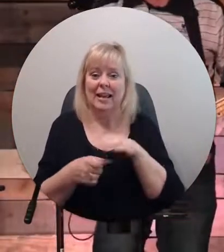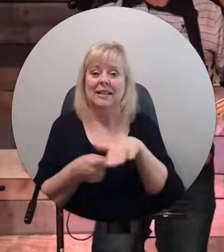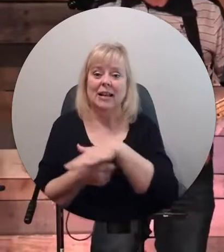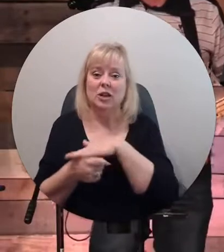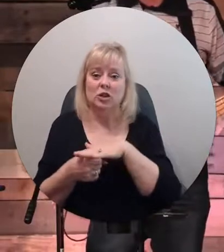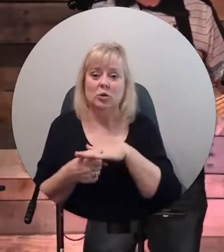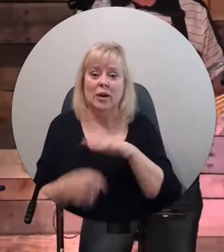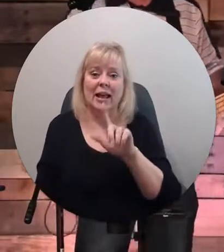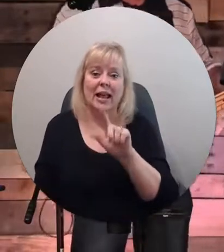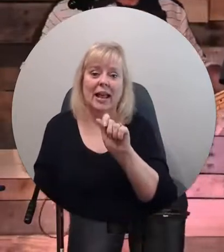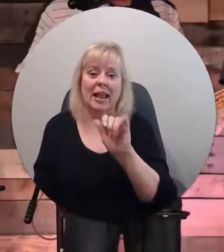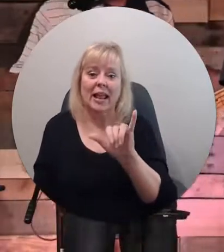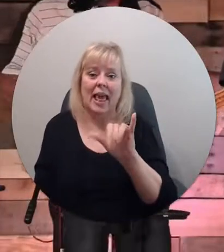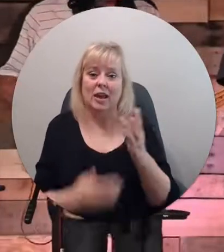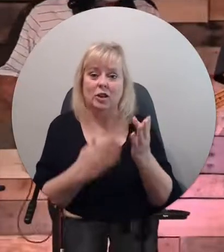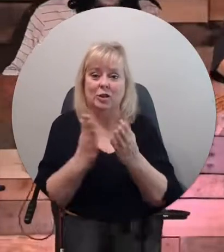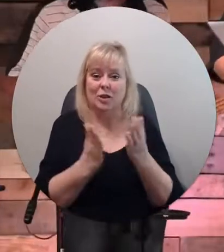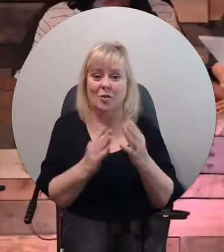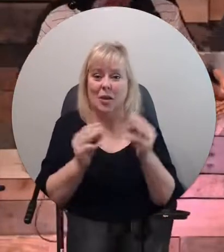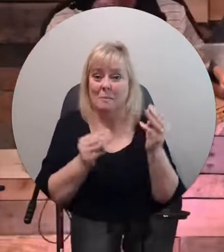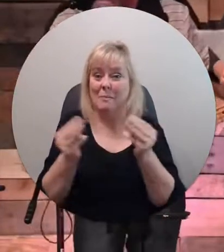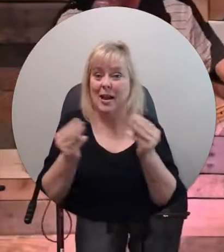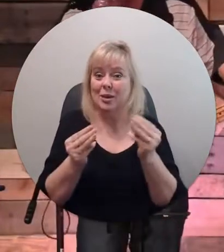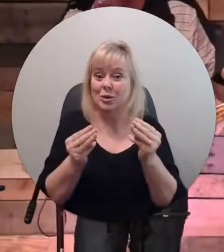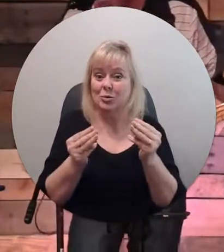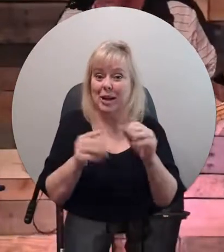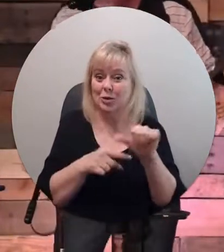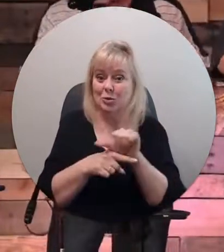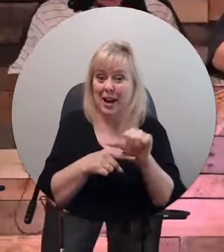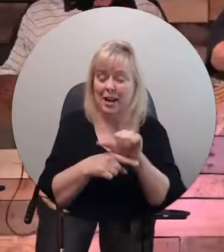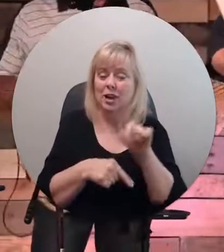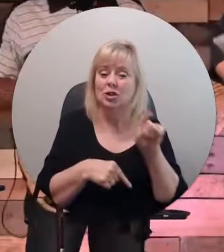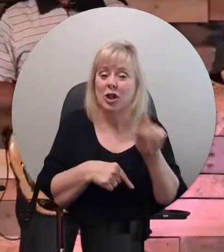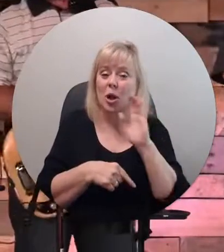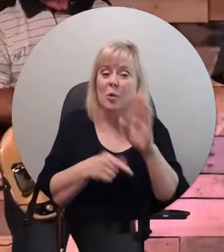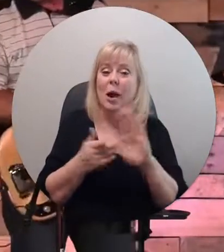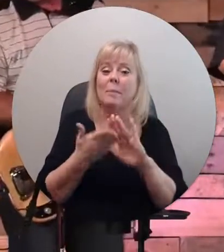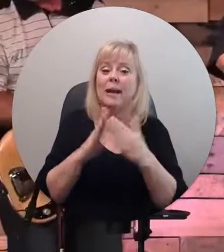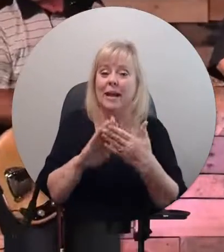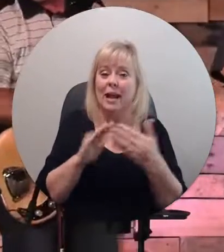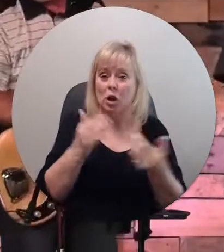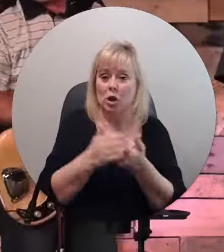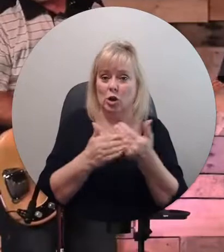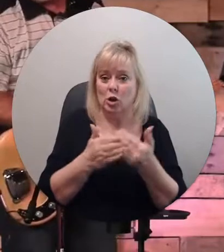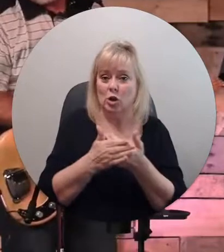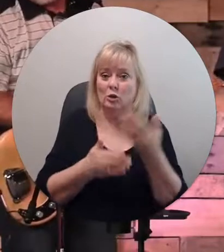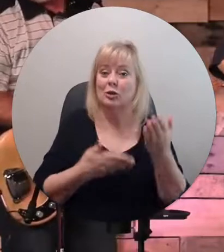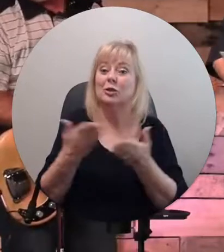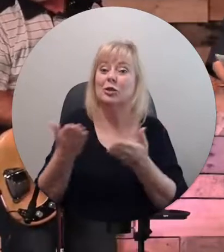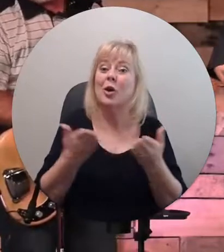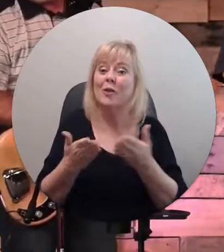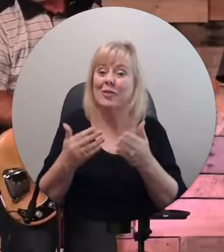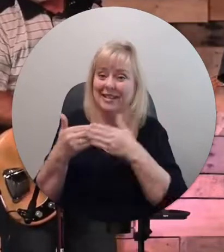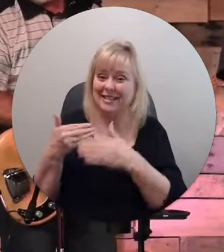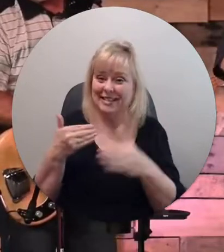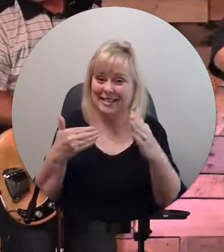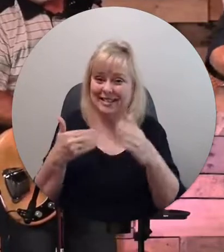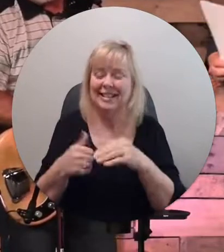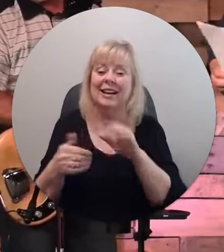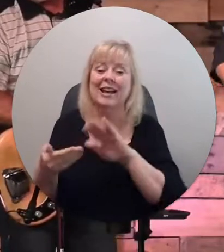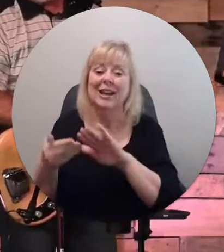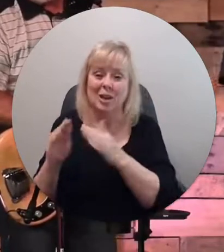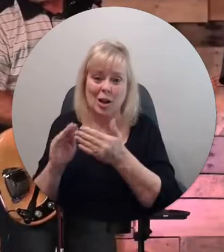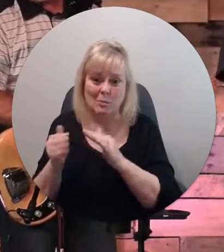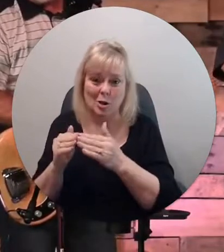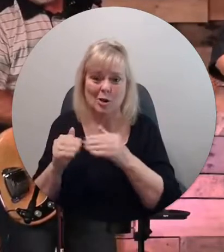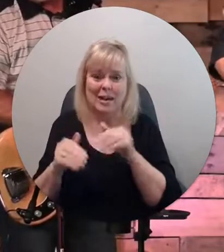training. So she is now going to be beginning a new means of service to the community, to the church, to